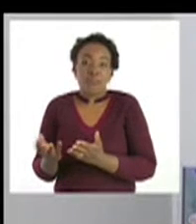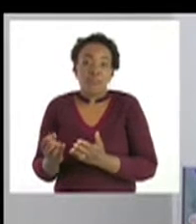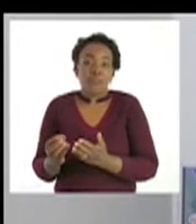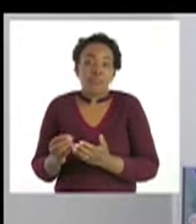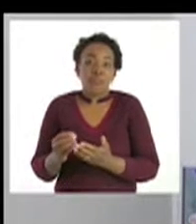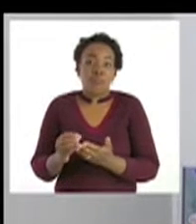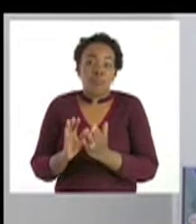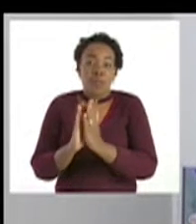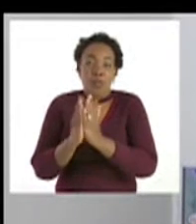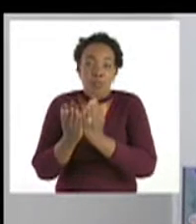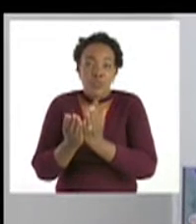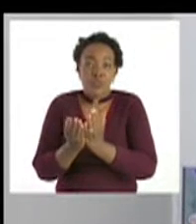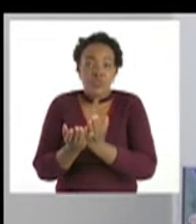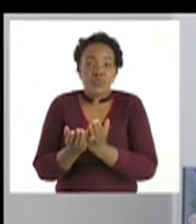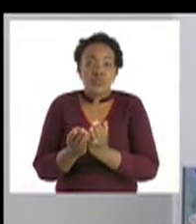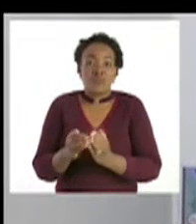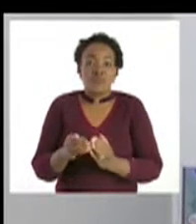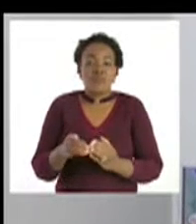books